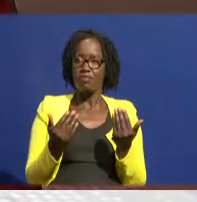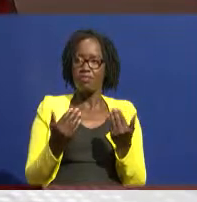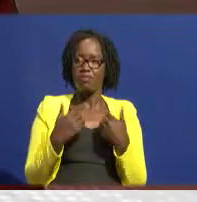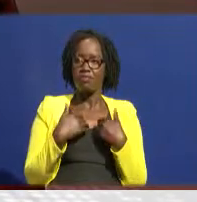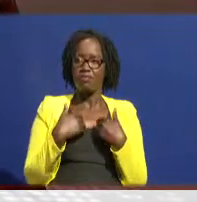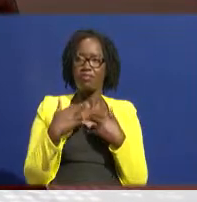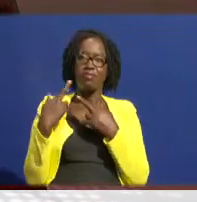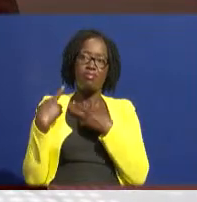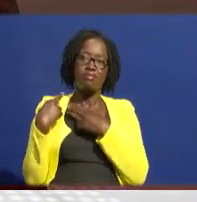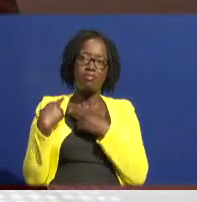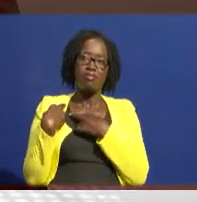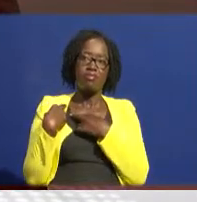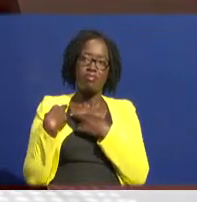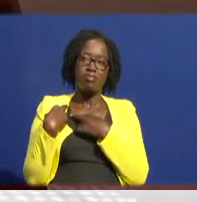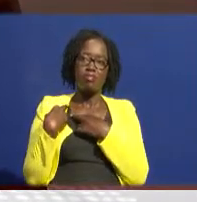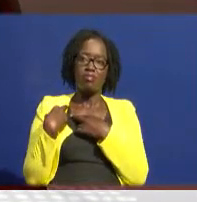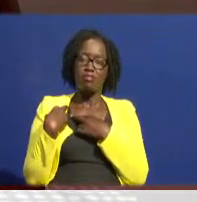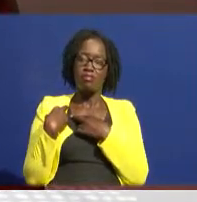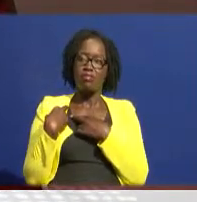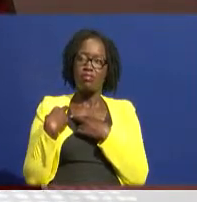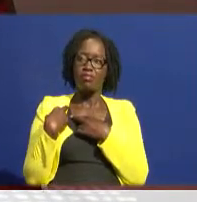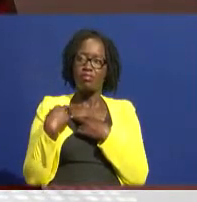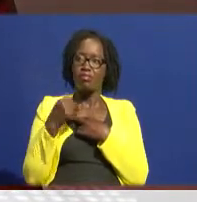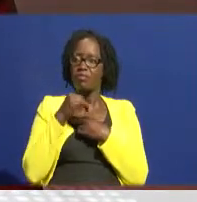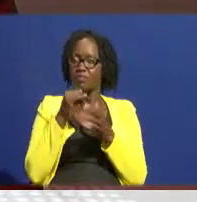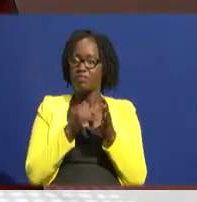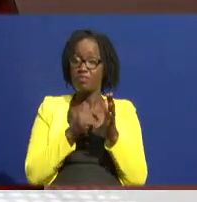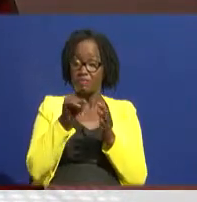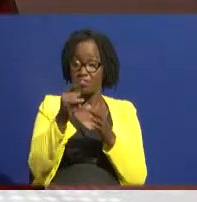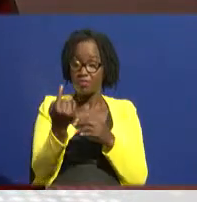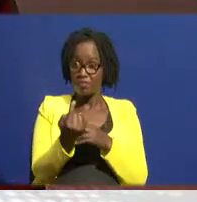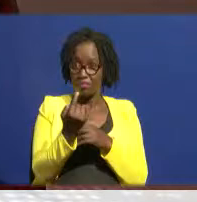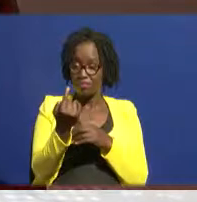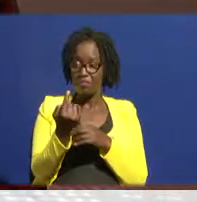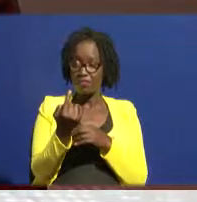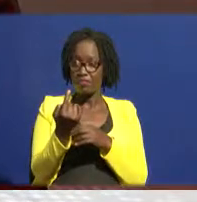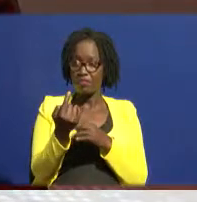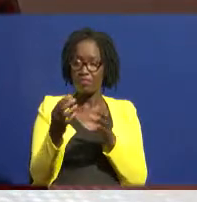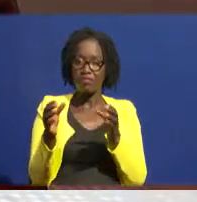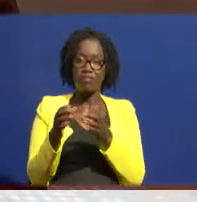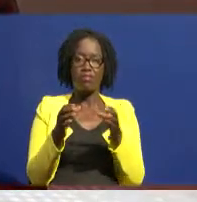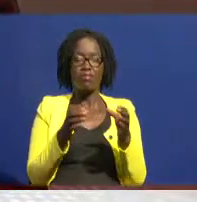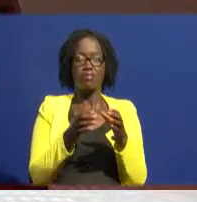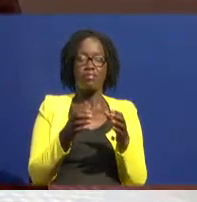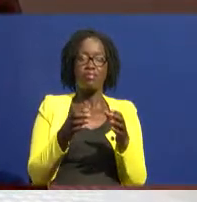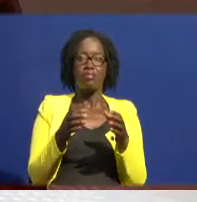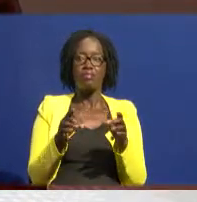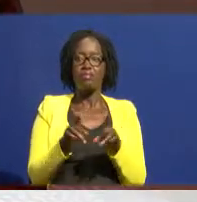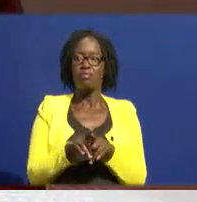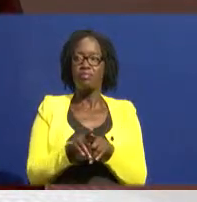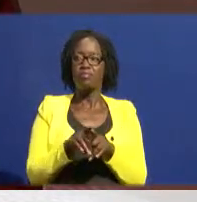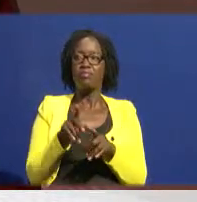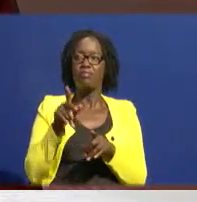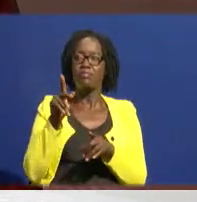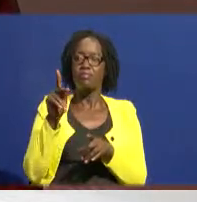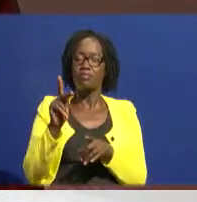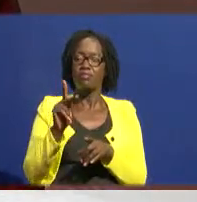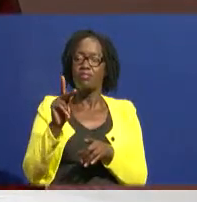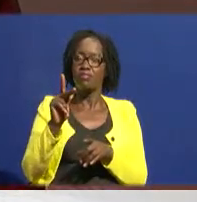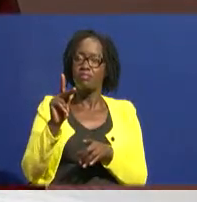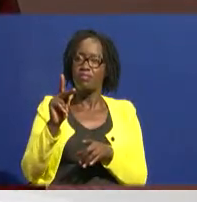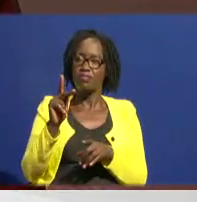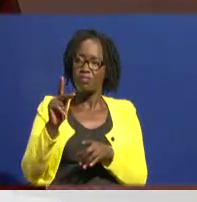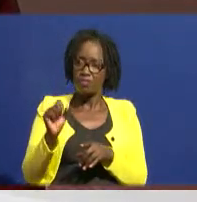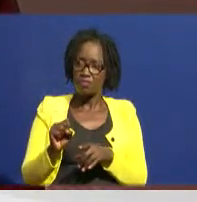have are our responsibility. And not just you alone. That's why we have organizations like Kenya Student Christian Fellowship to help